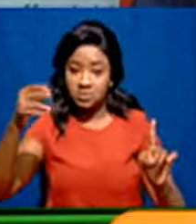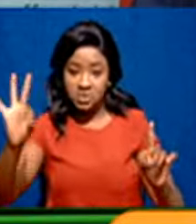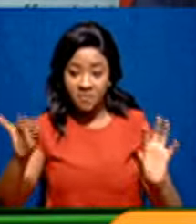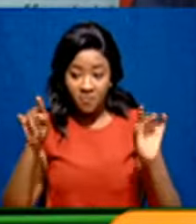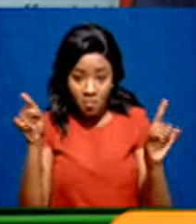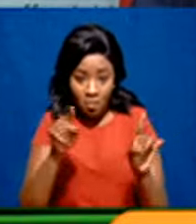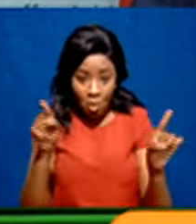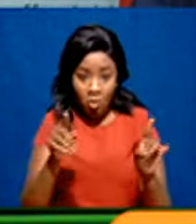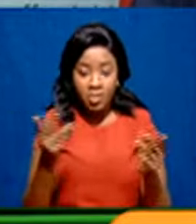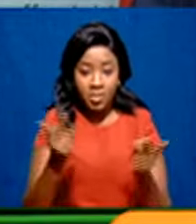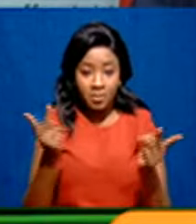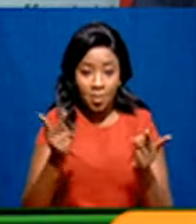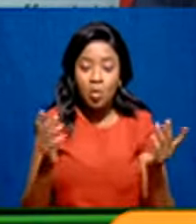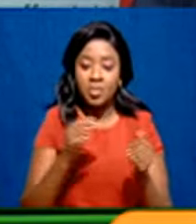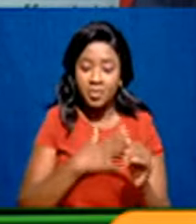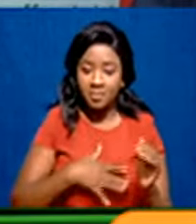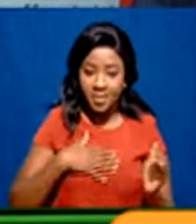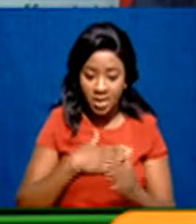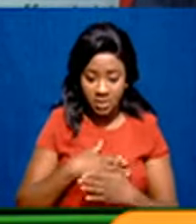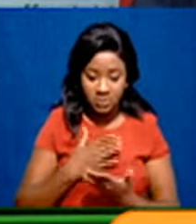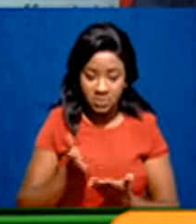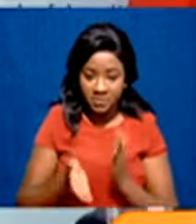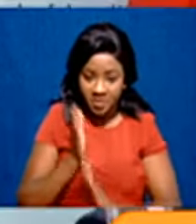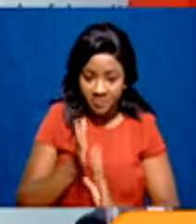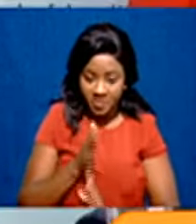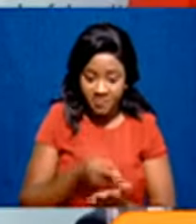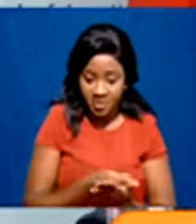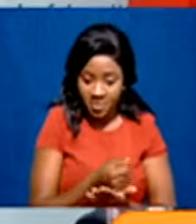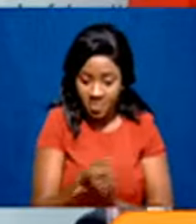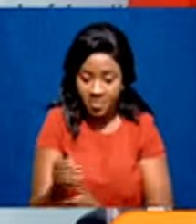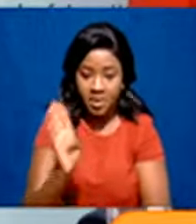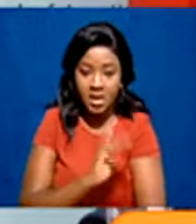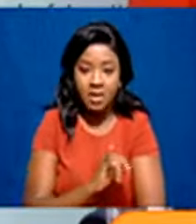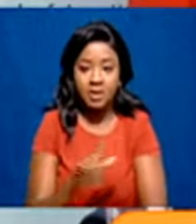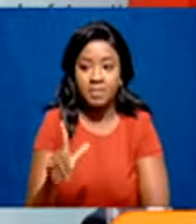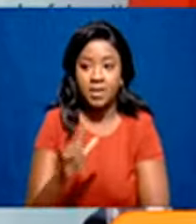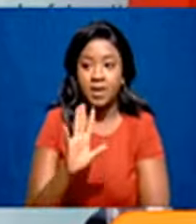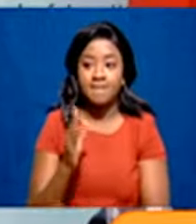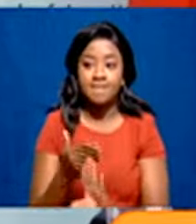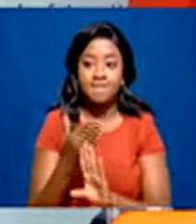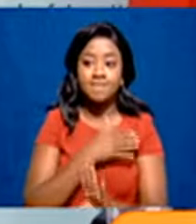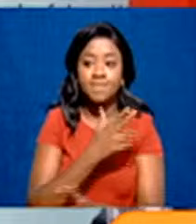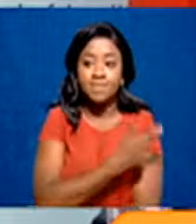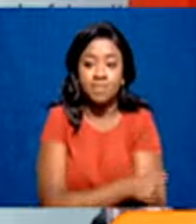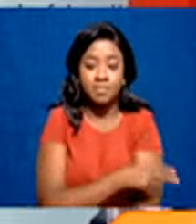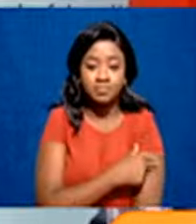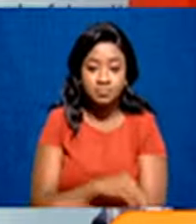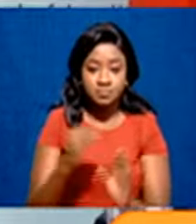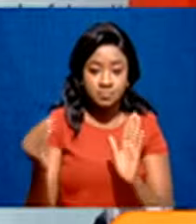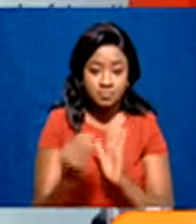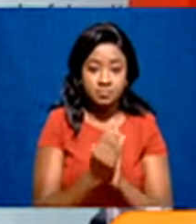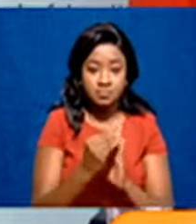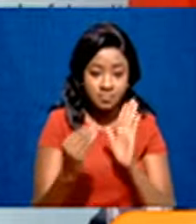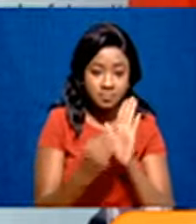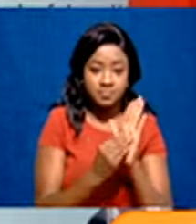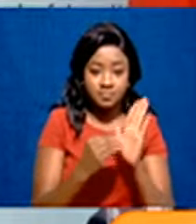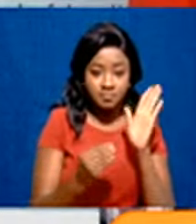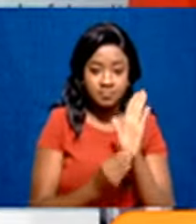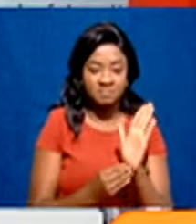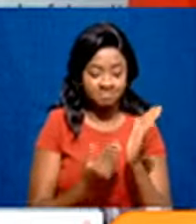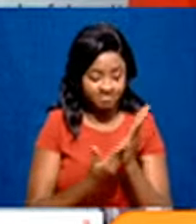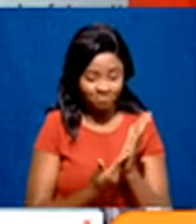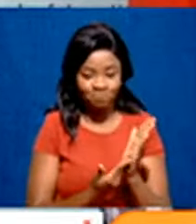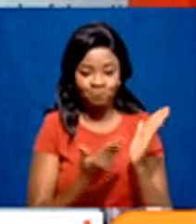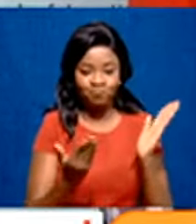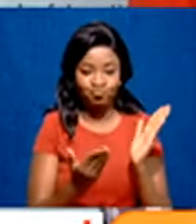reconciliation process and payment of the pending bills. Before a hospital is published by the tribunal, they should